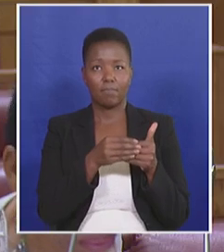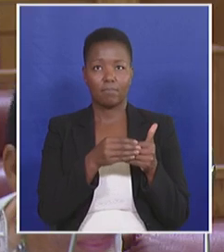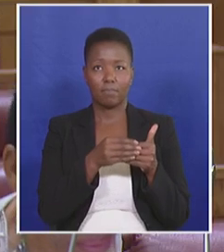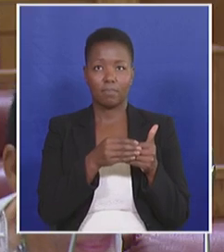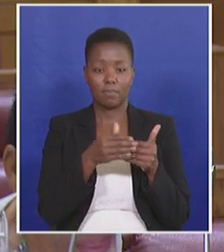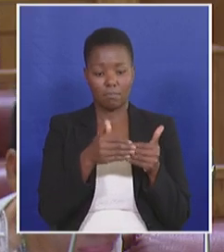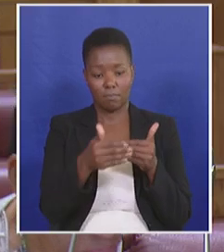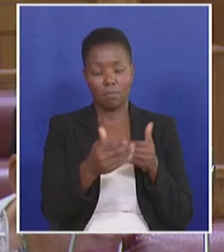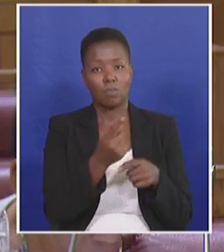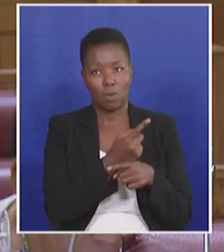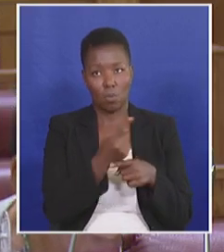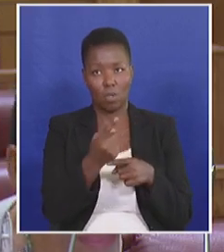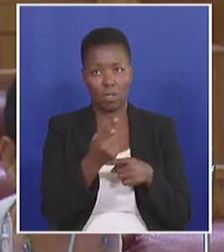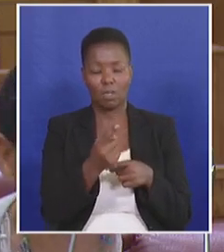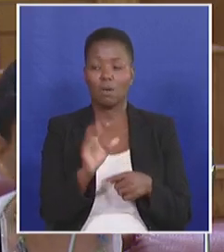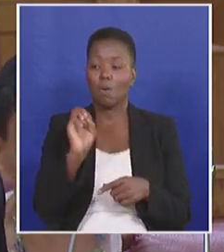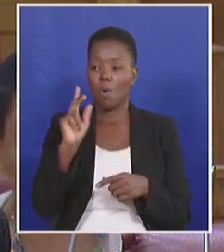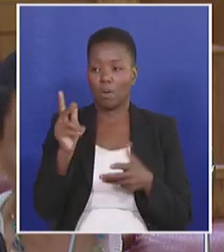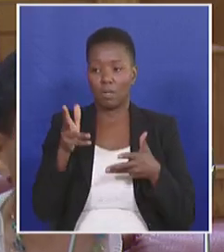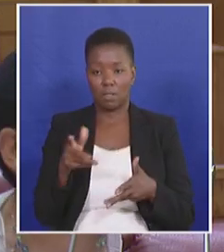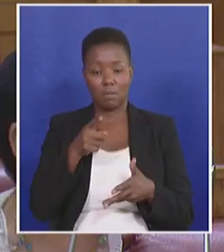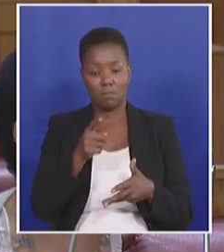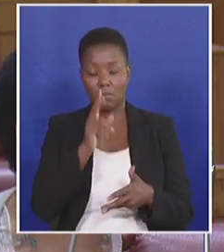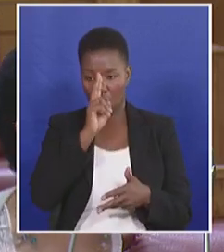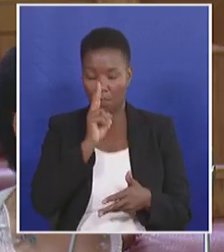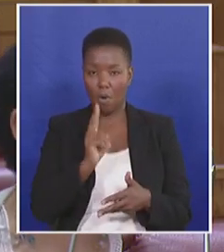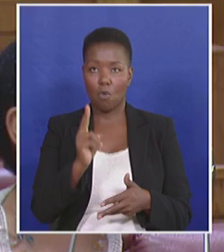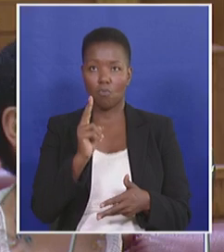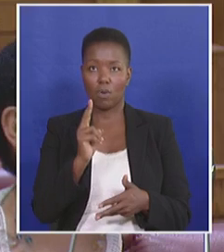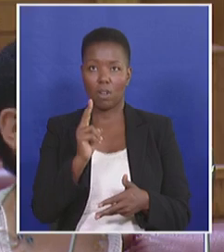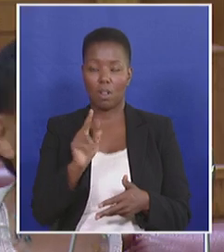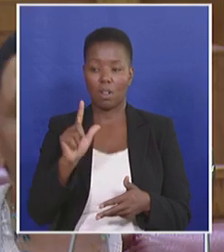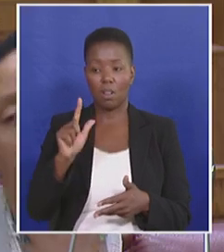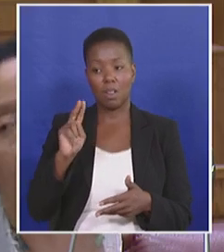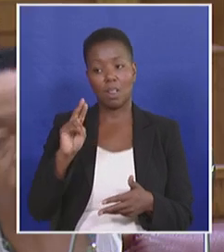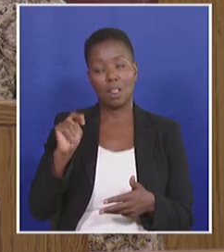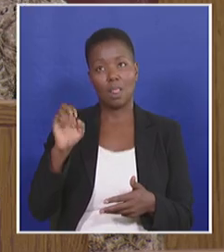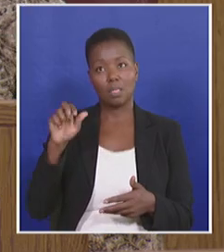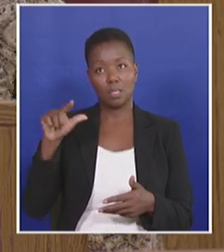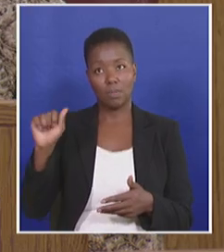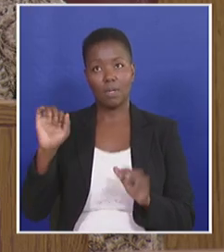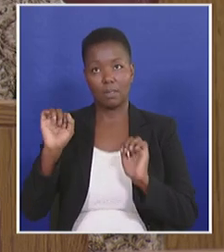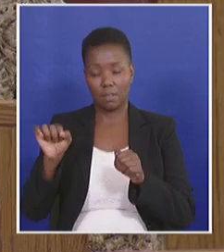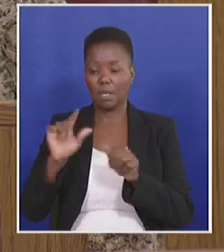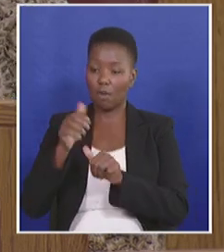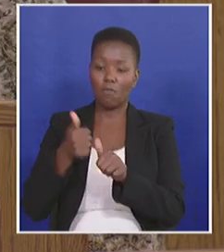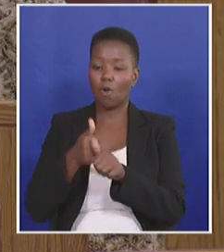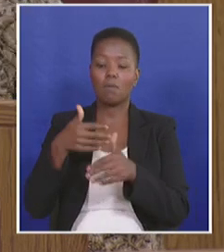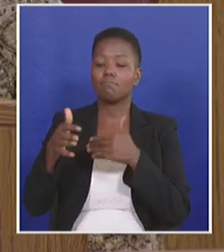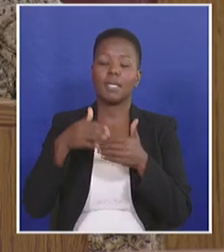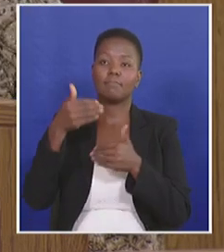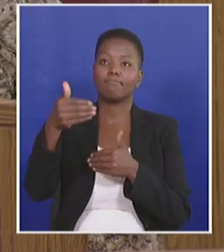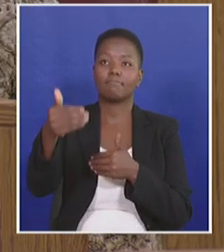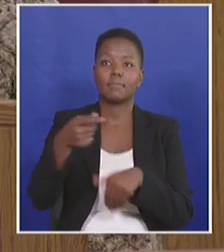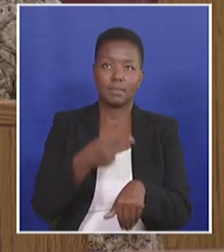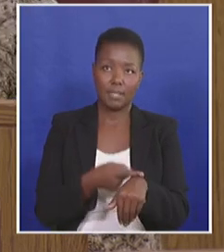the week. Yeah, then the Honorable Minister, the Honorable Labuskaghni has the right to do any follow-ups